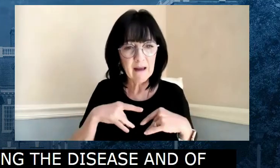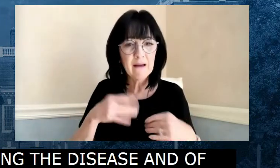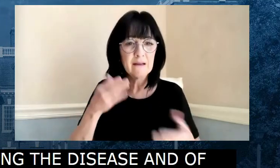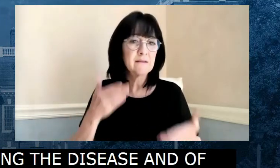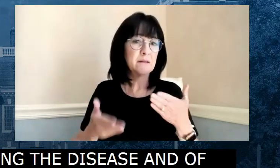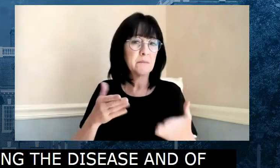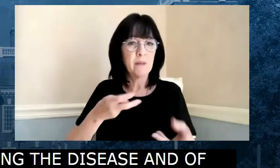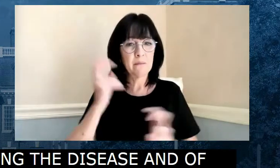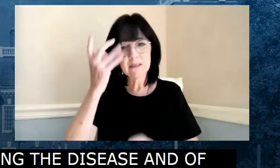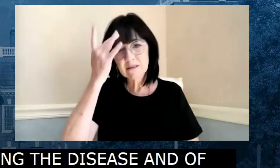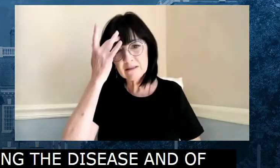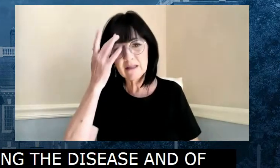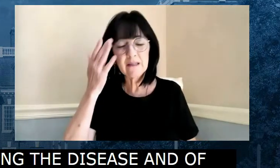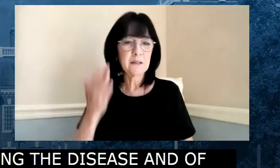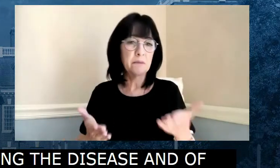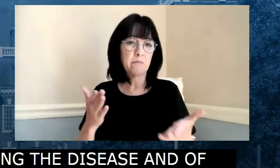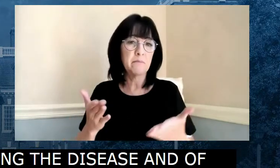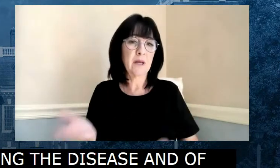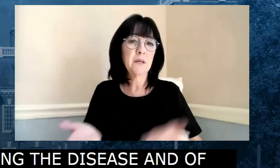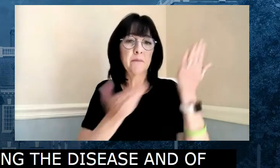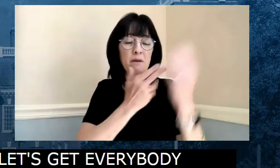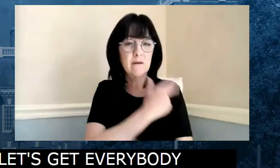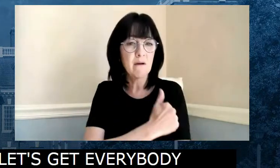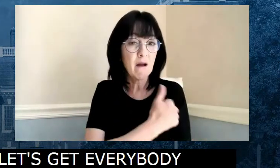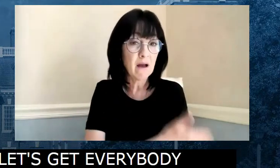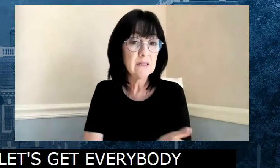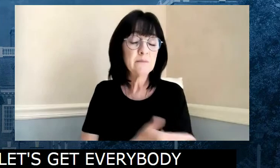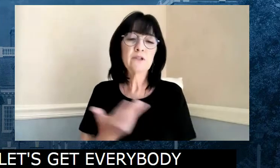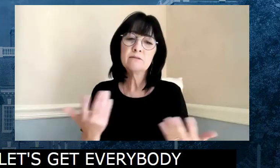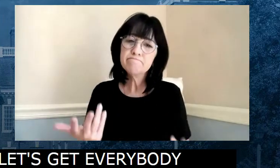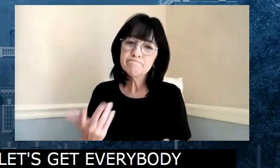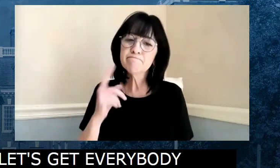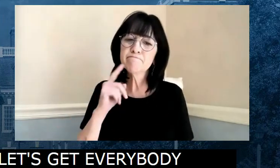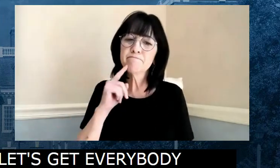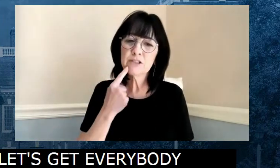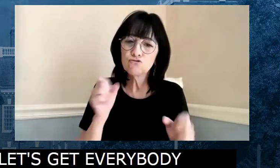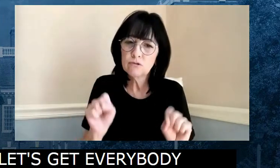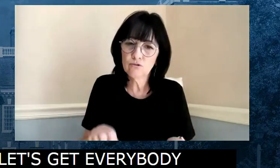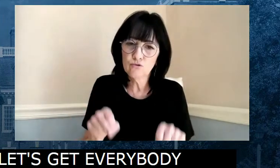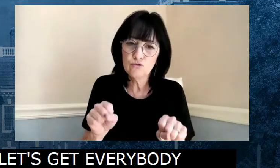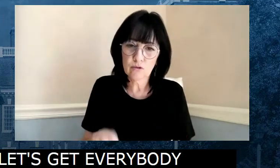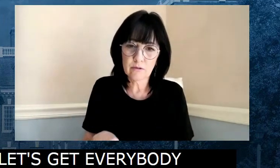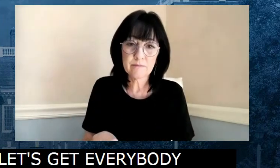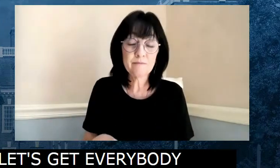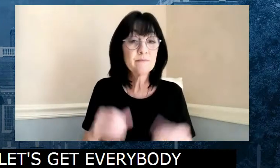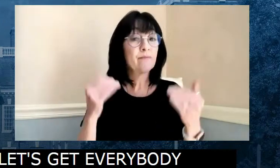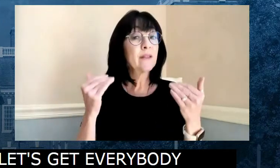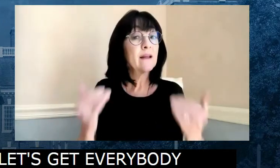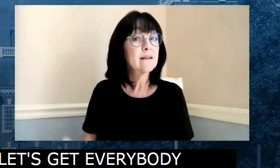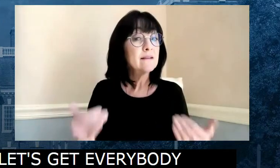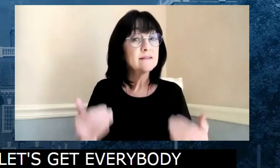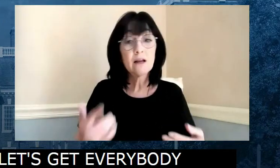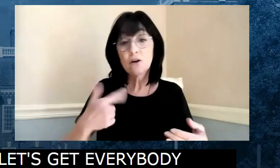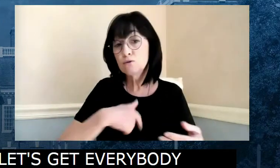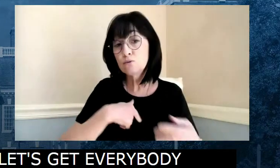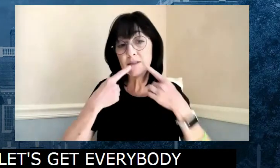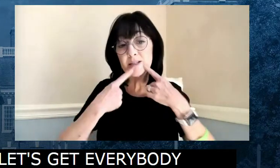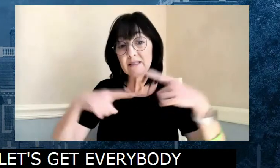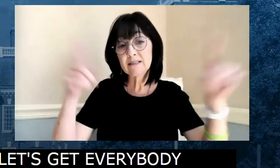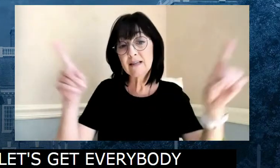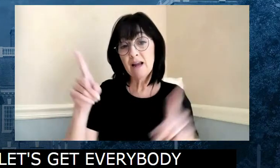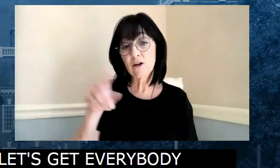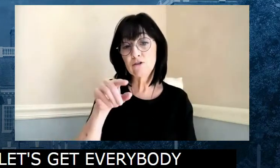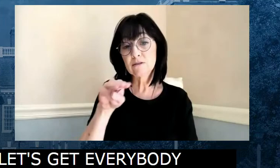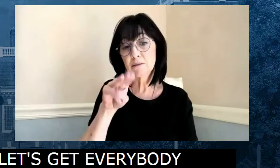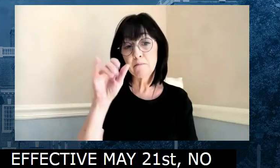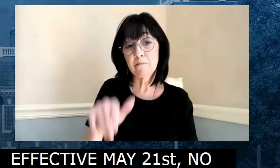everybody vaccinated. That's where we end up. Effective May 21st, no capacity restrictions